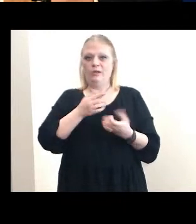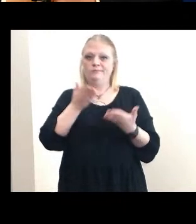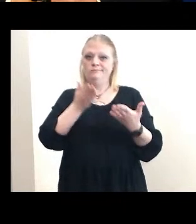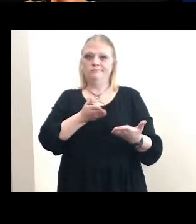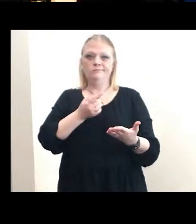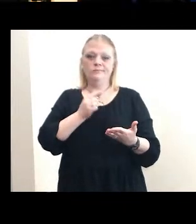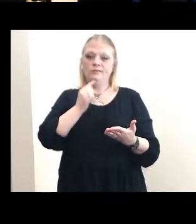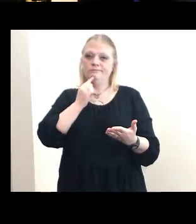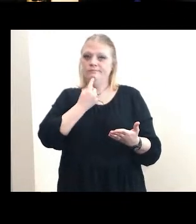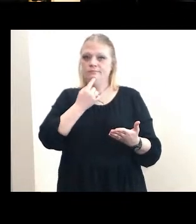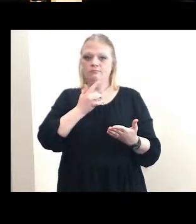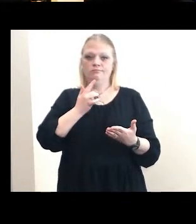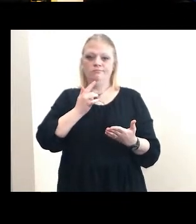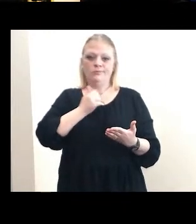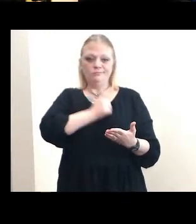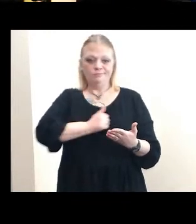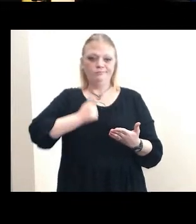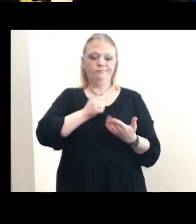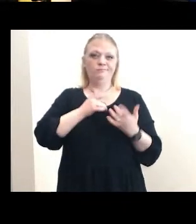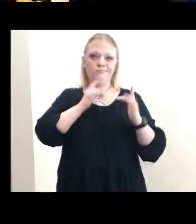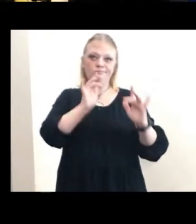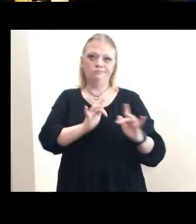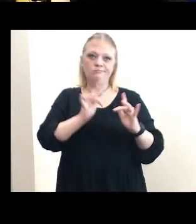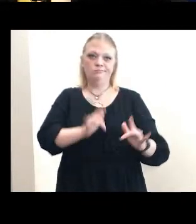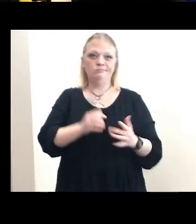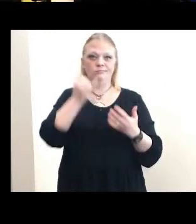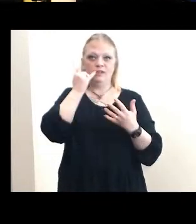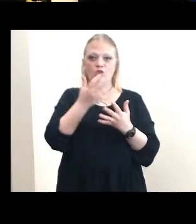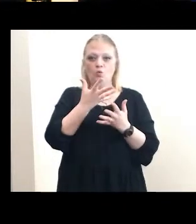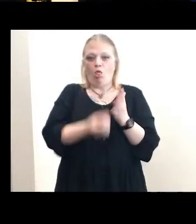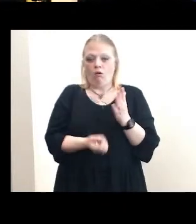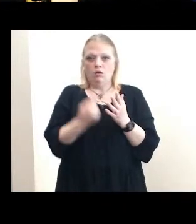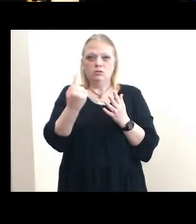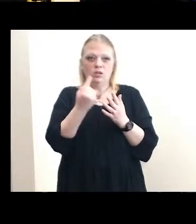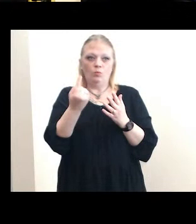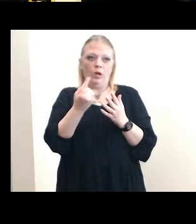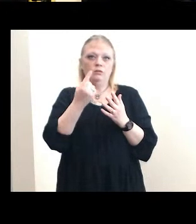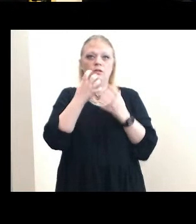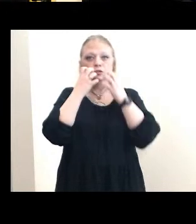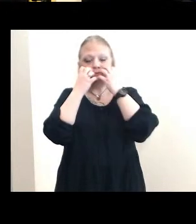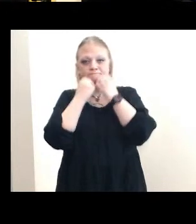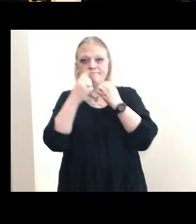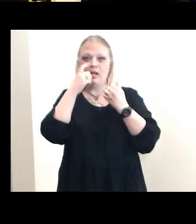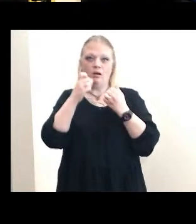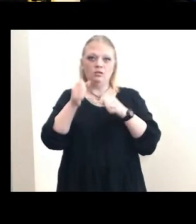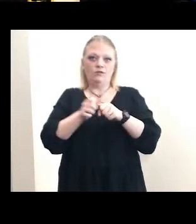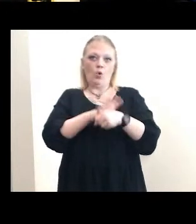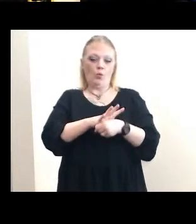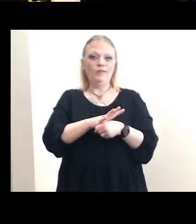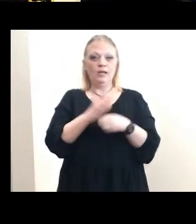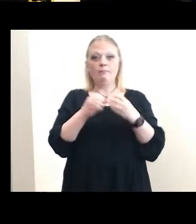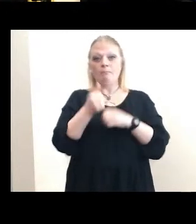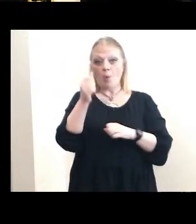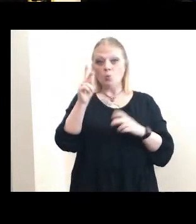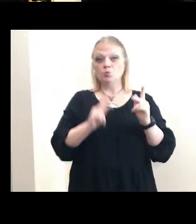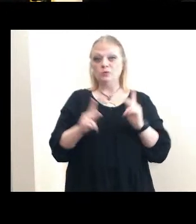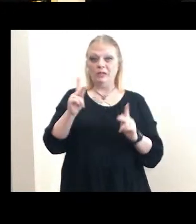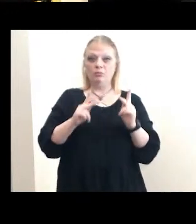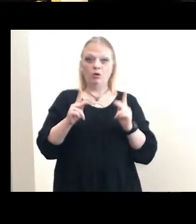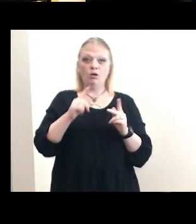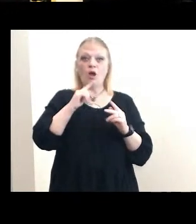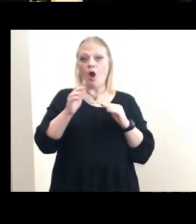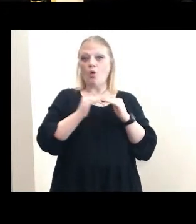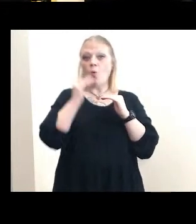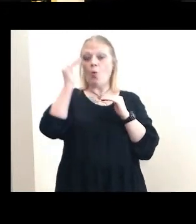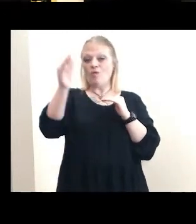all the family members and friends of those who've lost a loved one due to COVID-19. While the vast majority of individuals are over